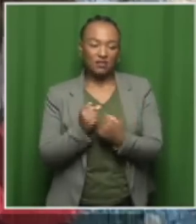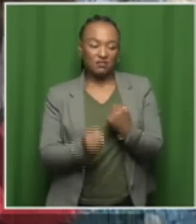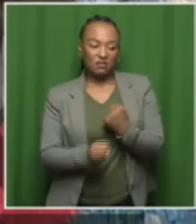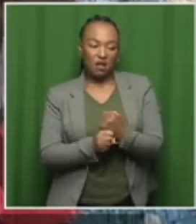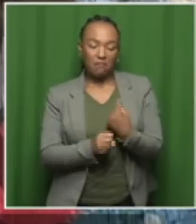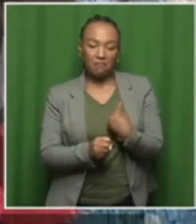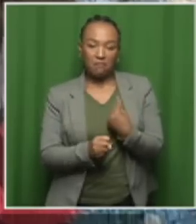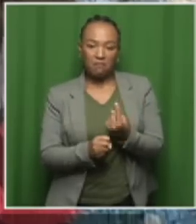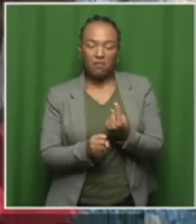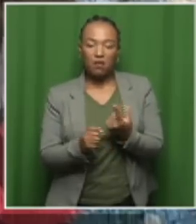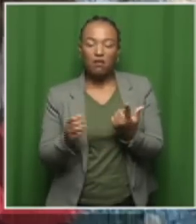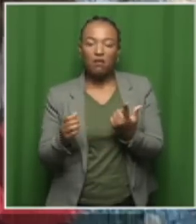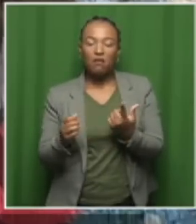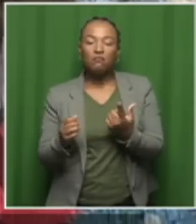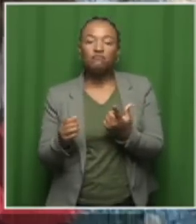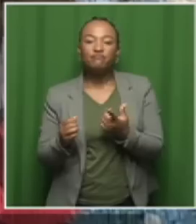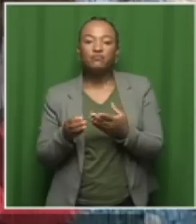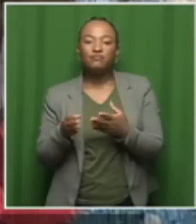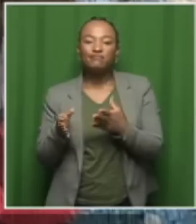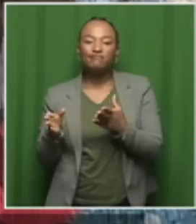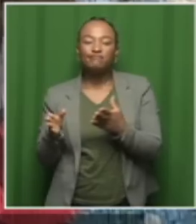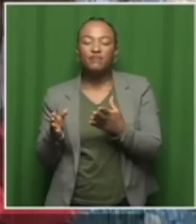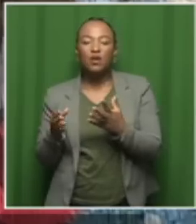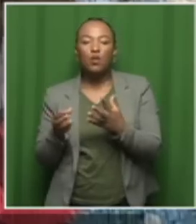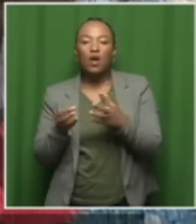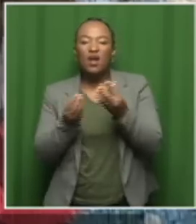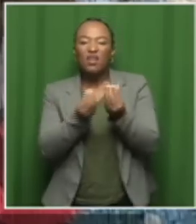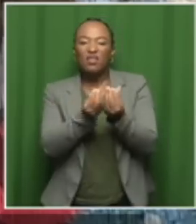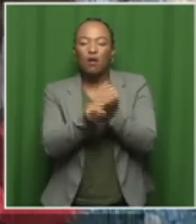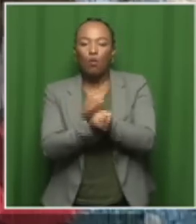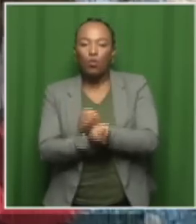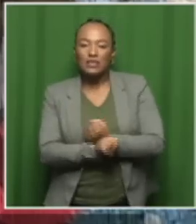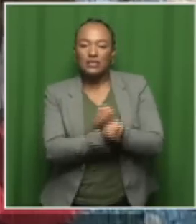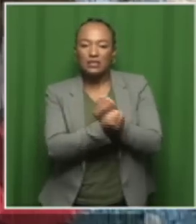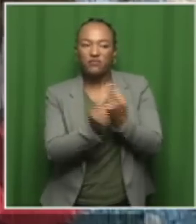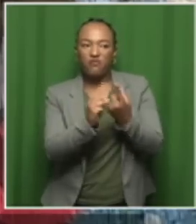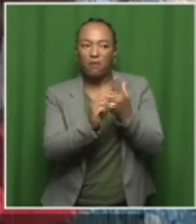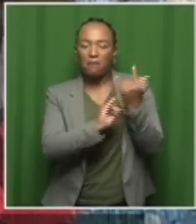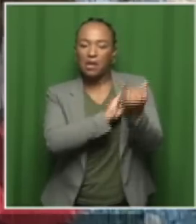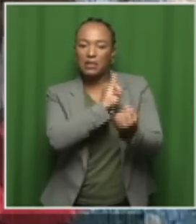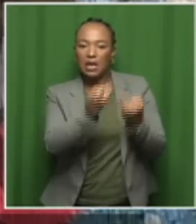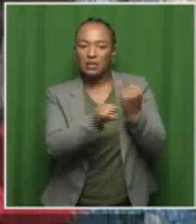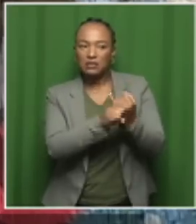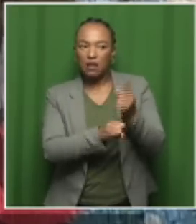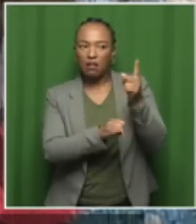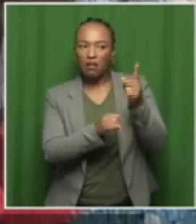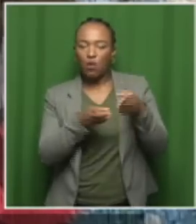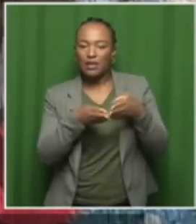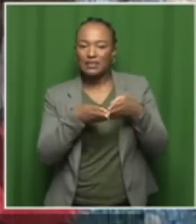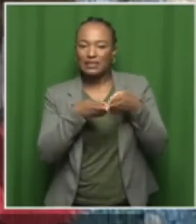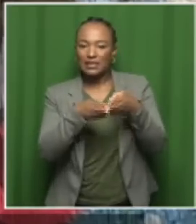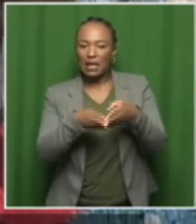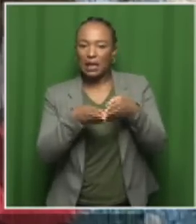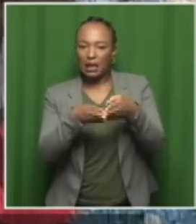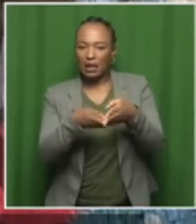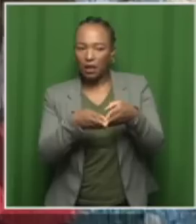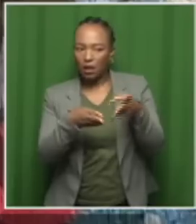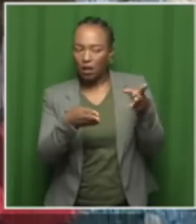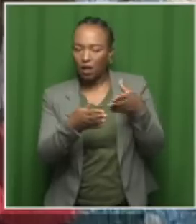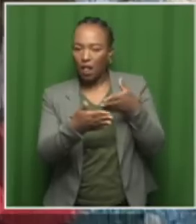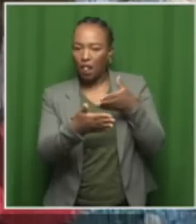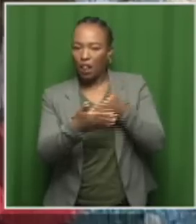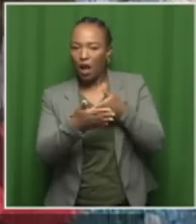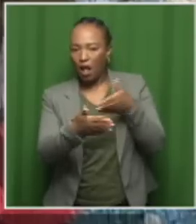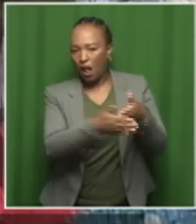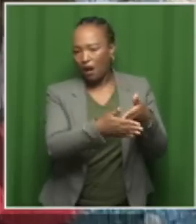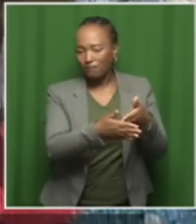to fix our ports and make them more efficient and get our railway system working again. And as a consequence,